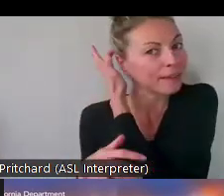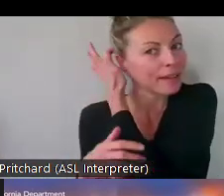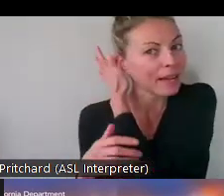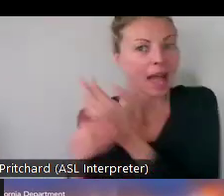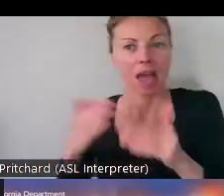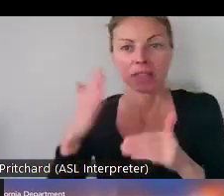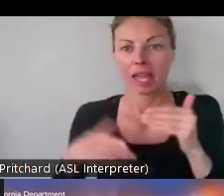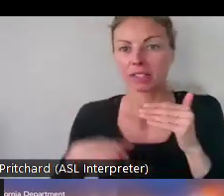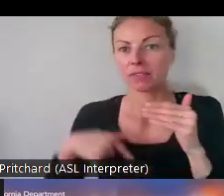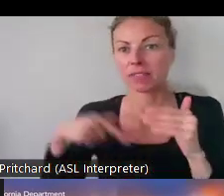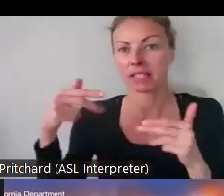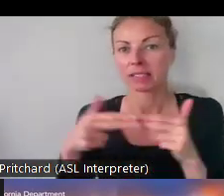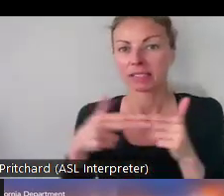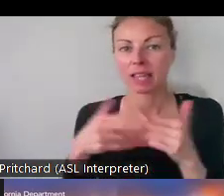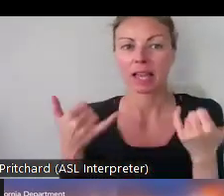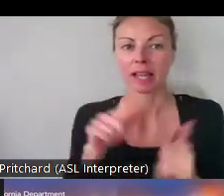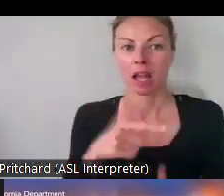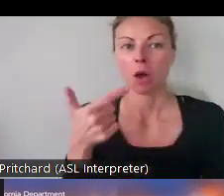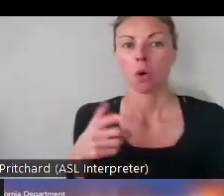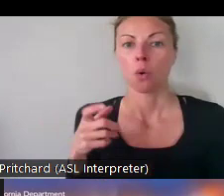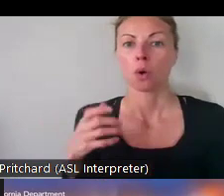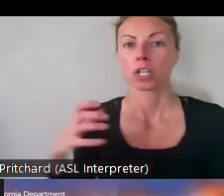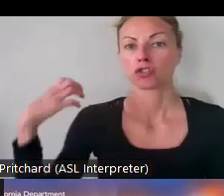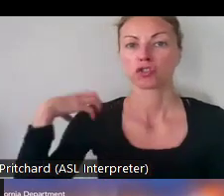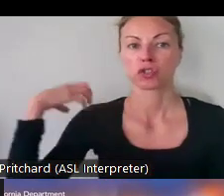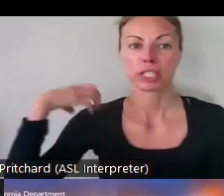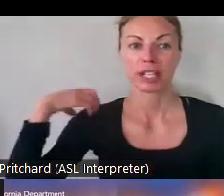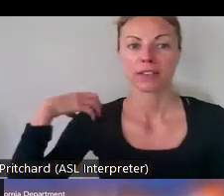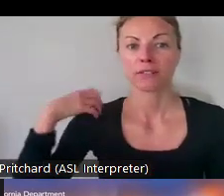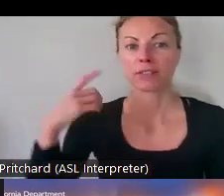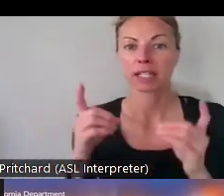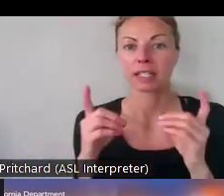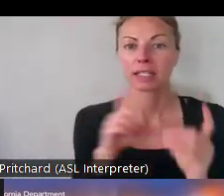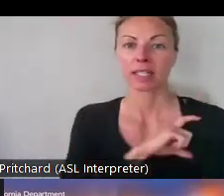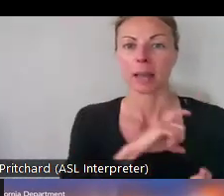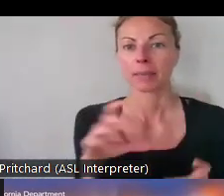I am now going to turn it over to our Chief Deputy Director, Mark Beckley, for our next steps.